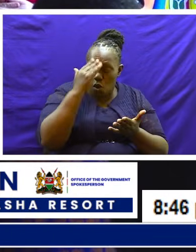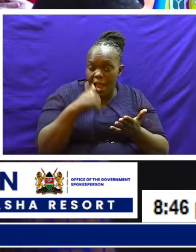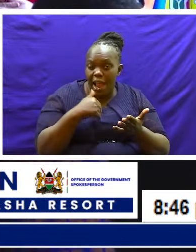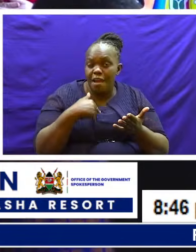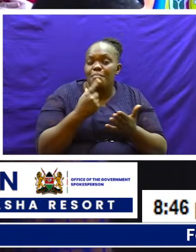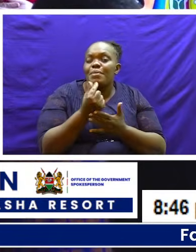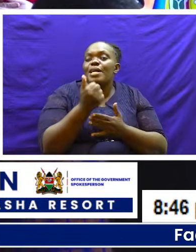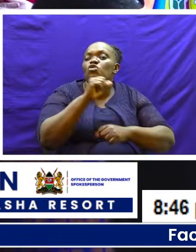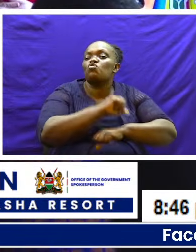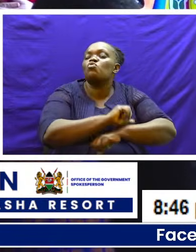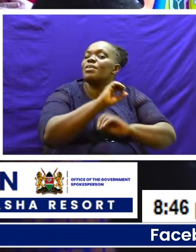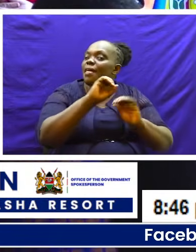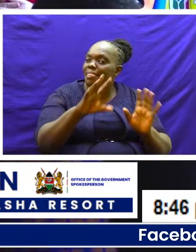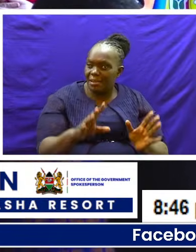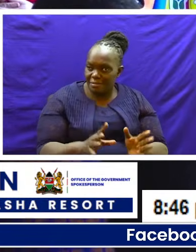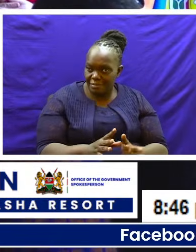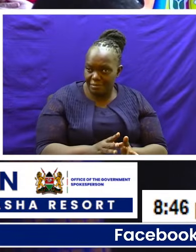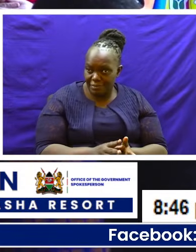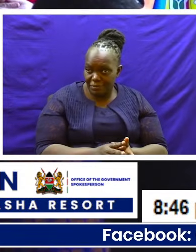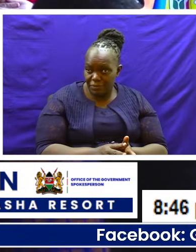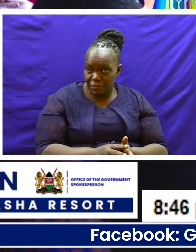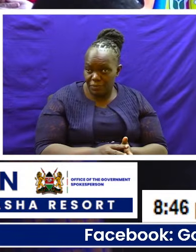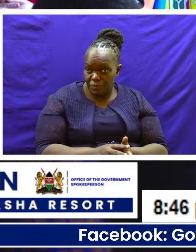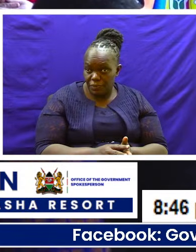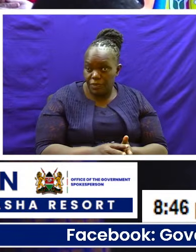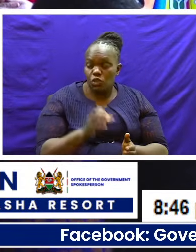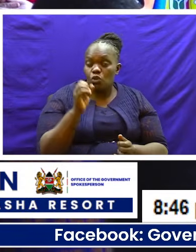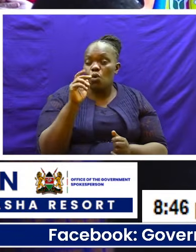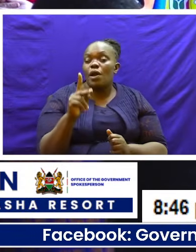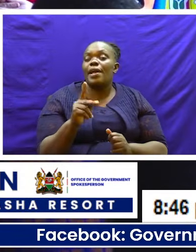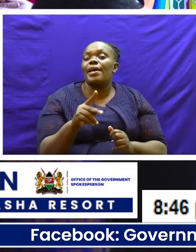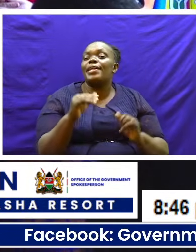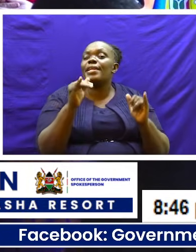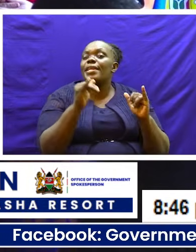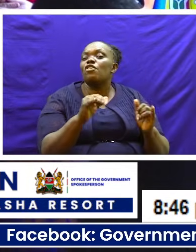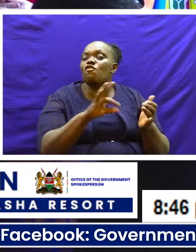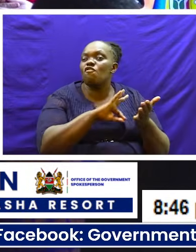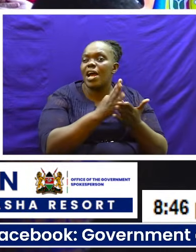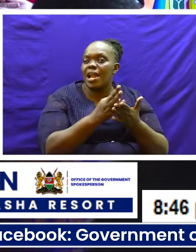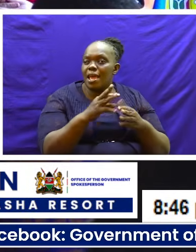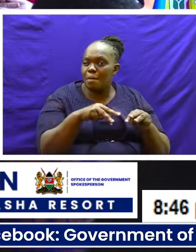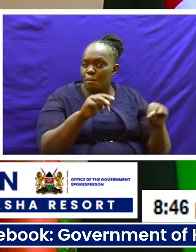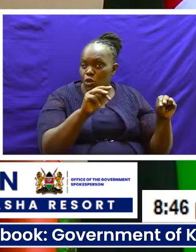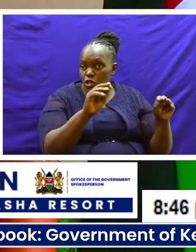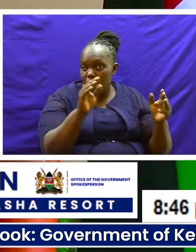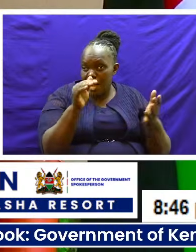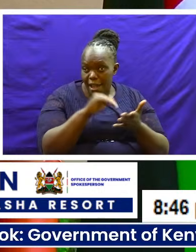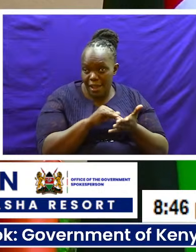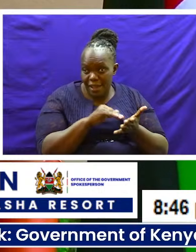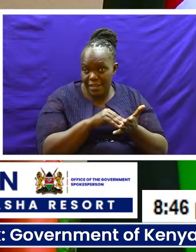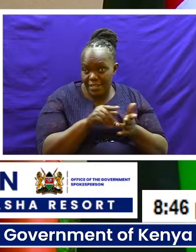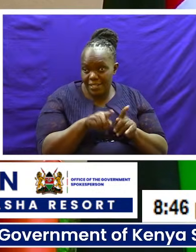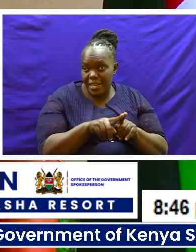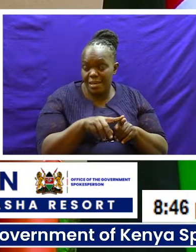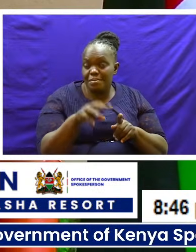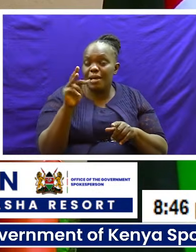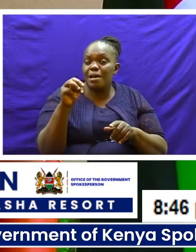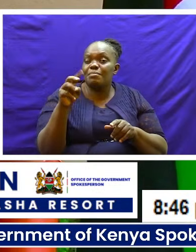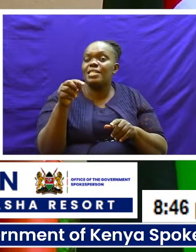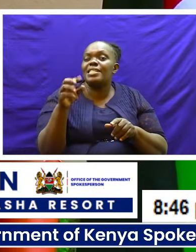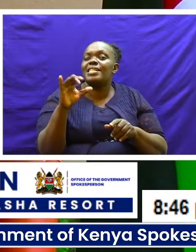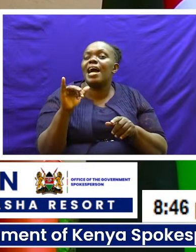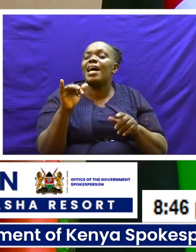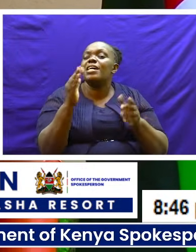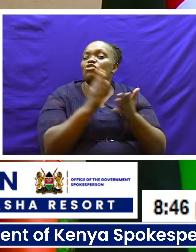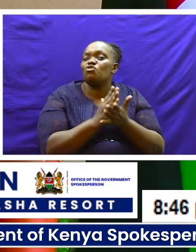their background. With the new funding model, again, the MTI has